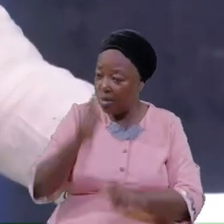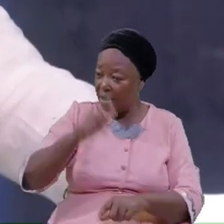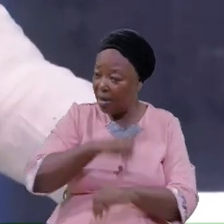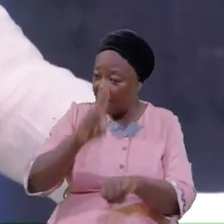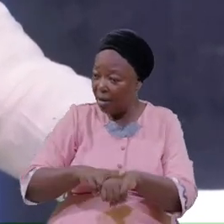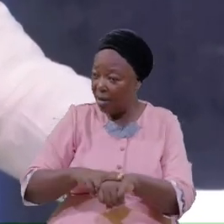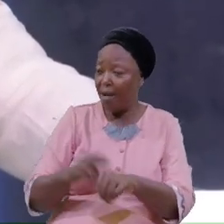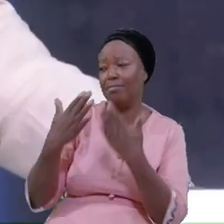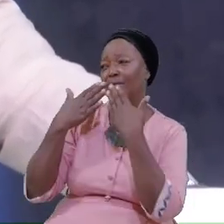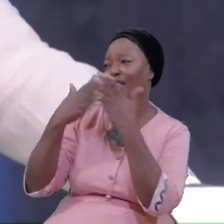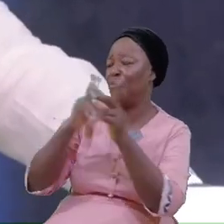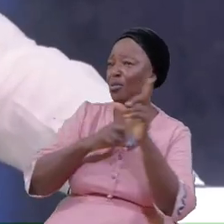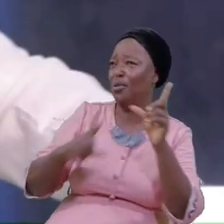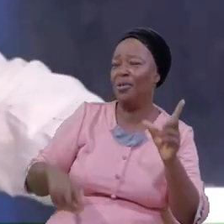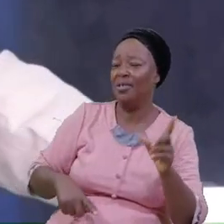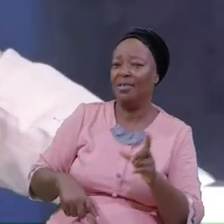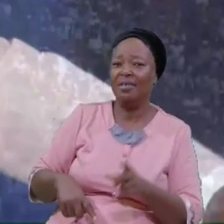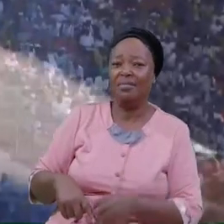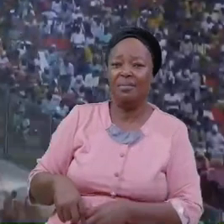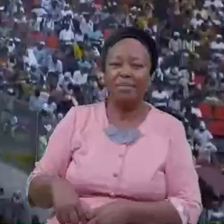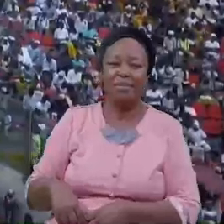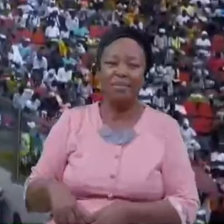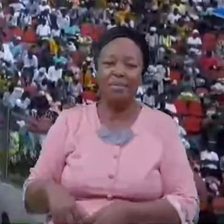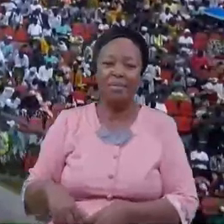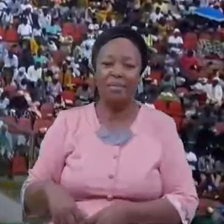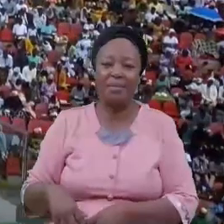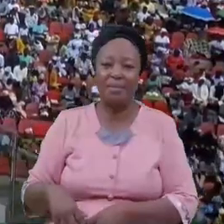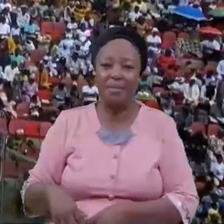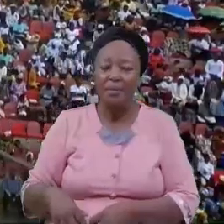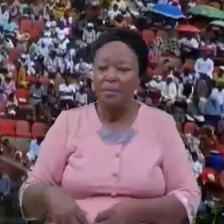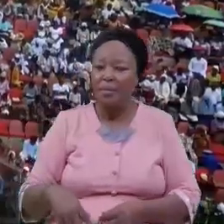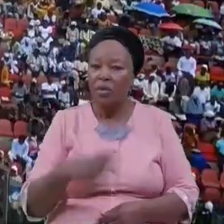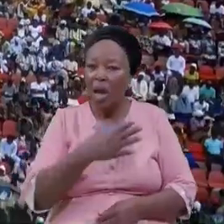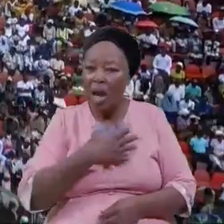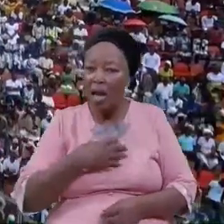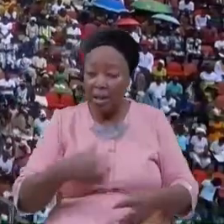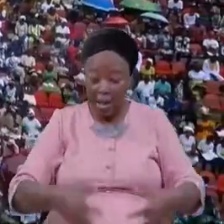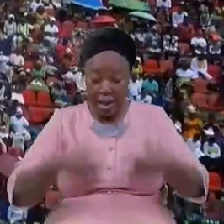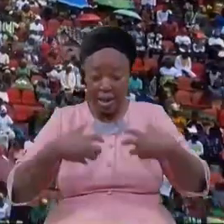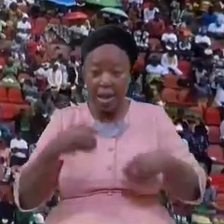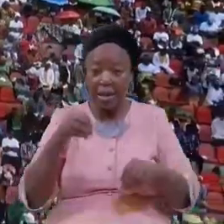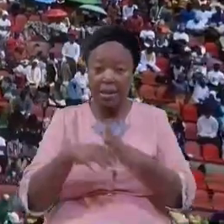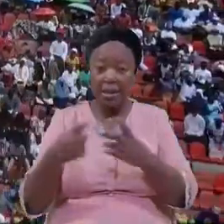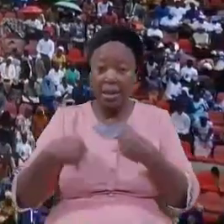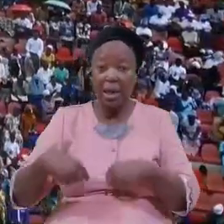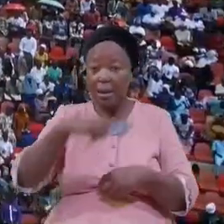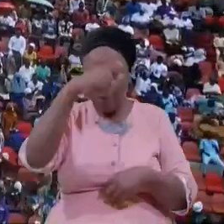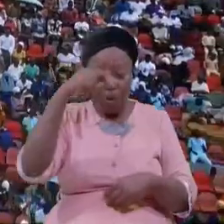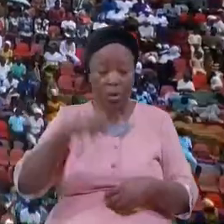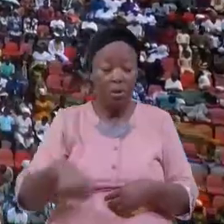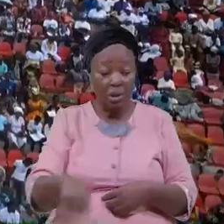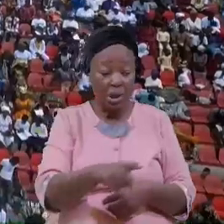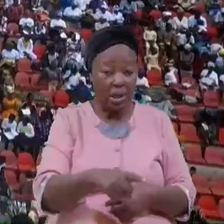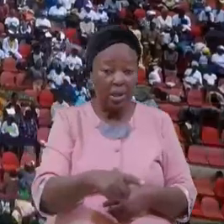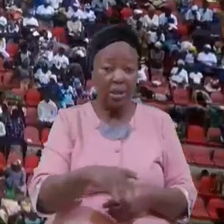répondre, dit, fais de moi une grande nation. Merci, Seigneur. And anger in his heart, because he also offended Moses too. You want